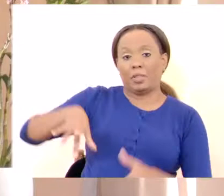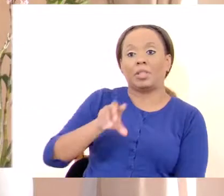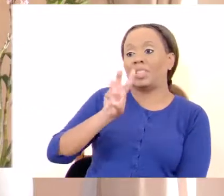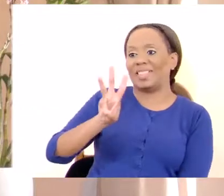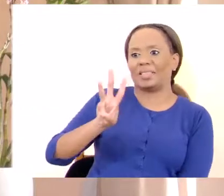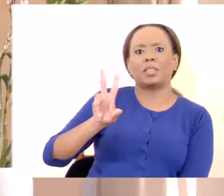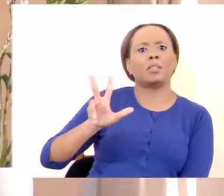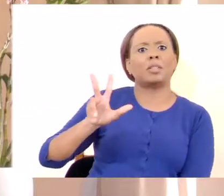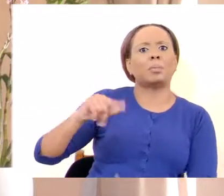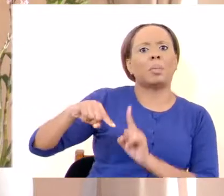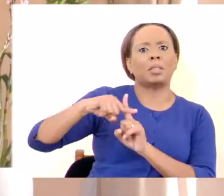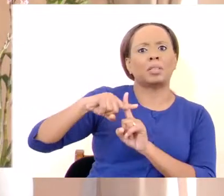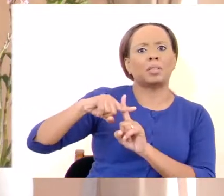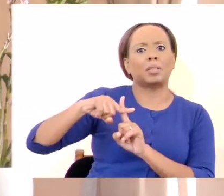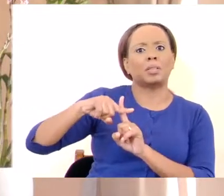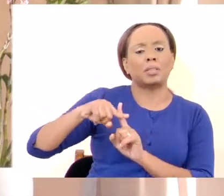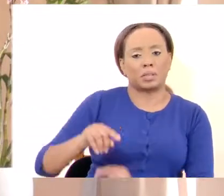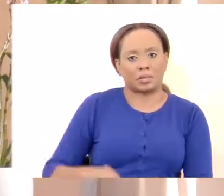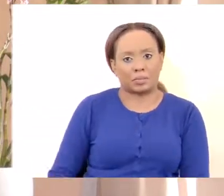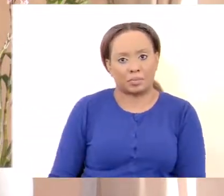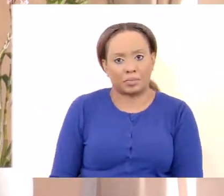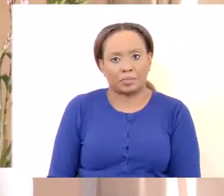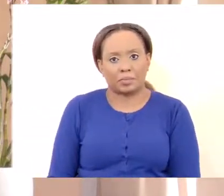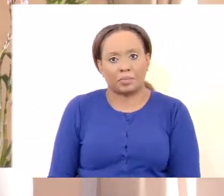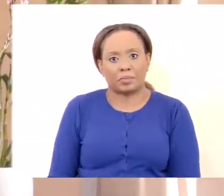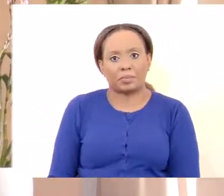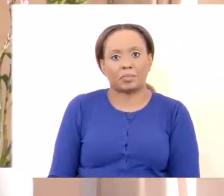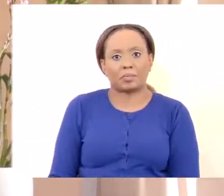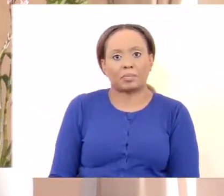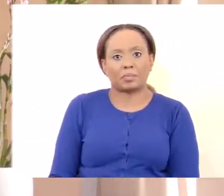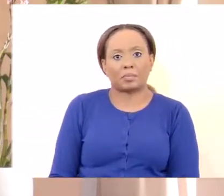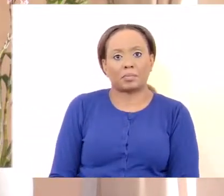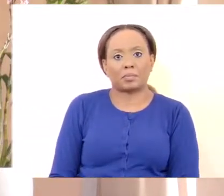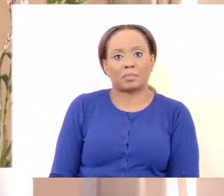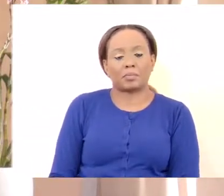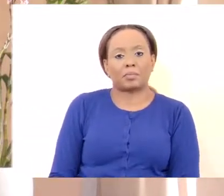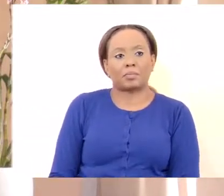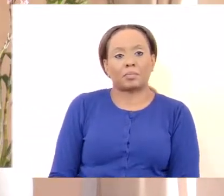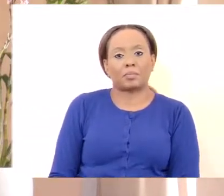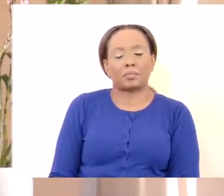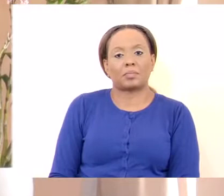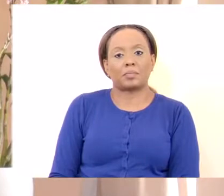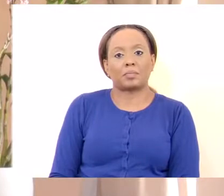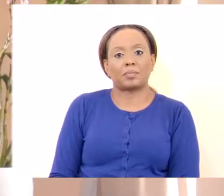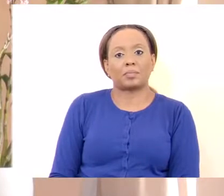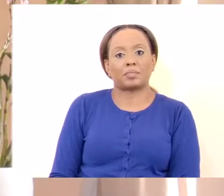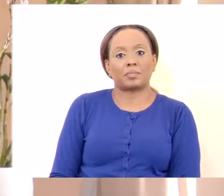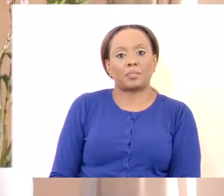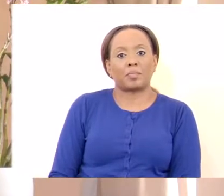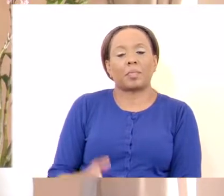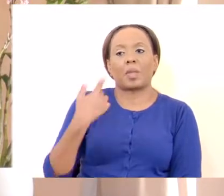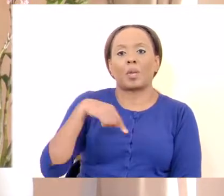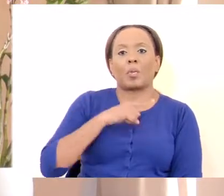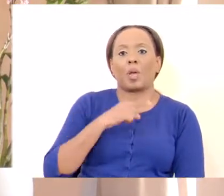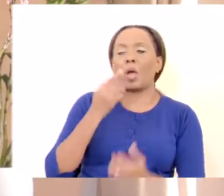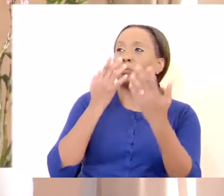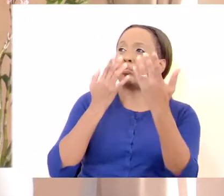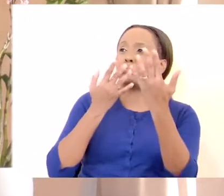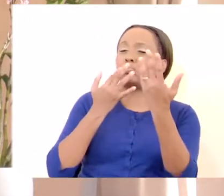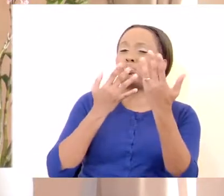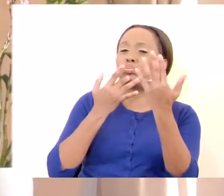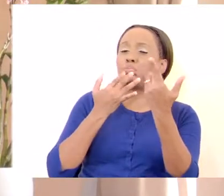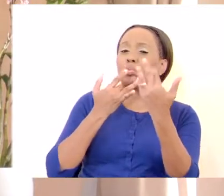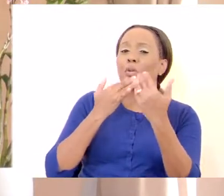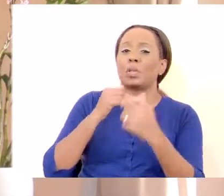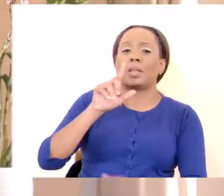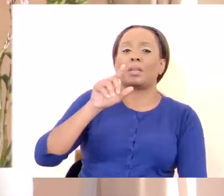cases. The reagent from Guyana, on which the Best Dos Santos laboratory was waiting to expedite the